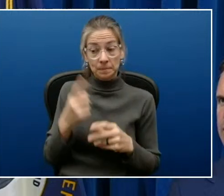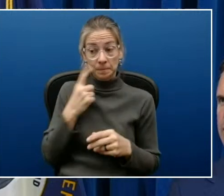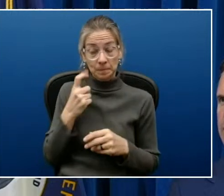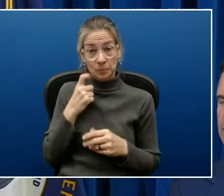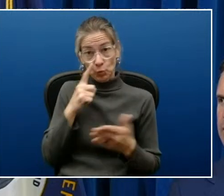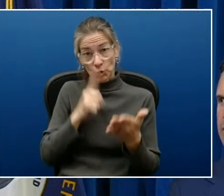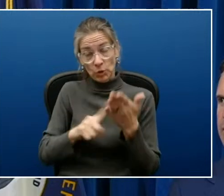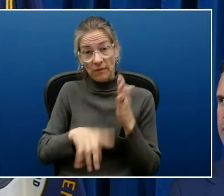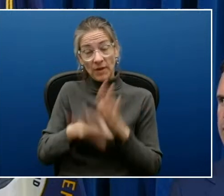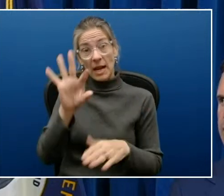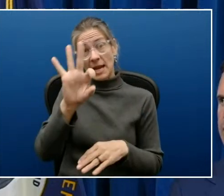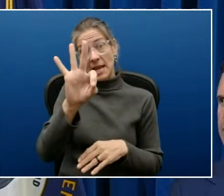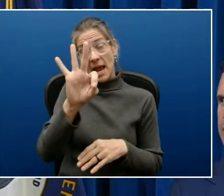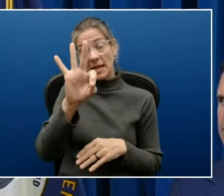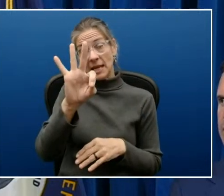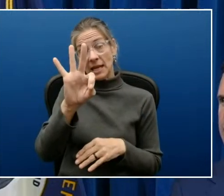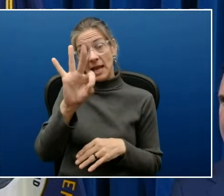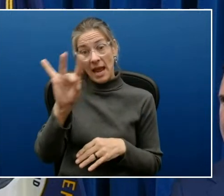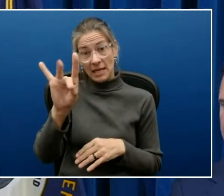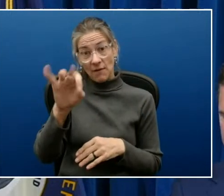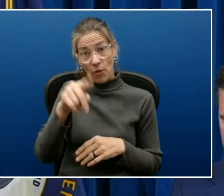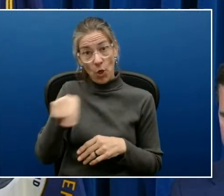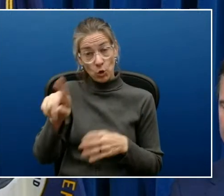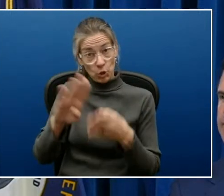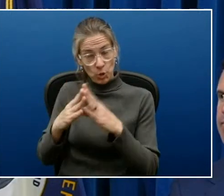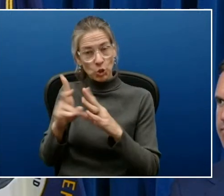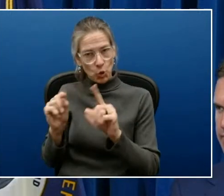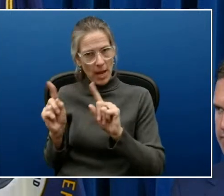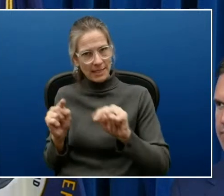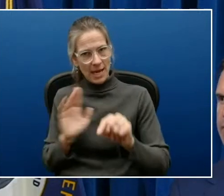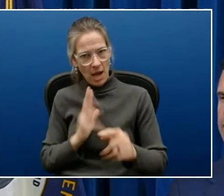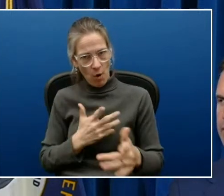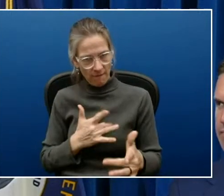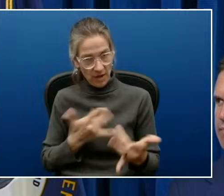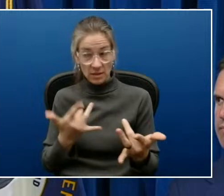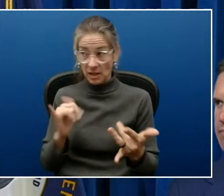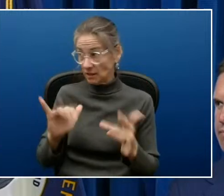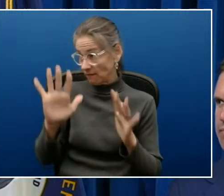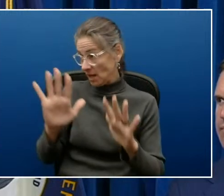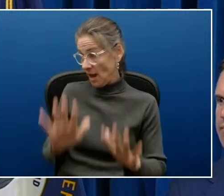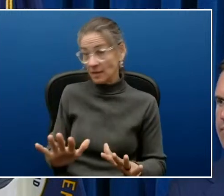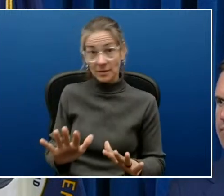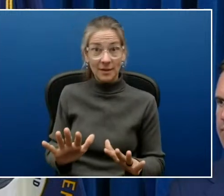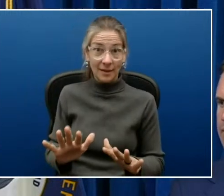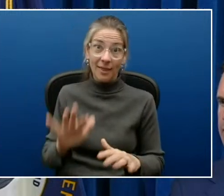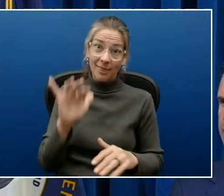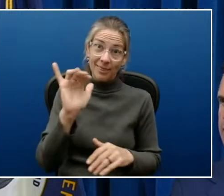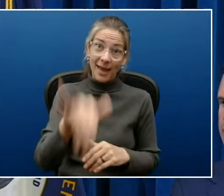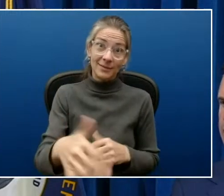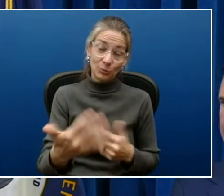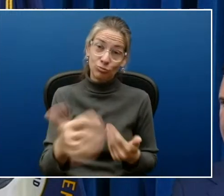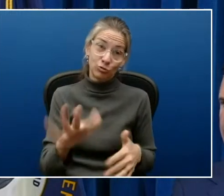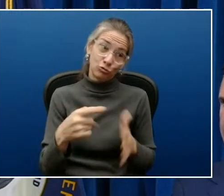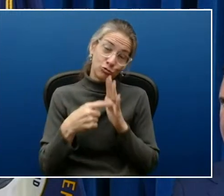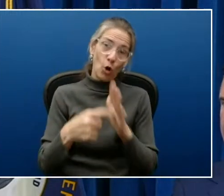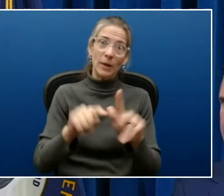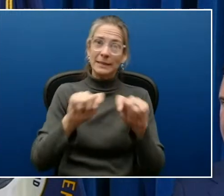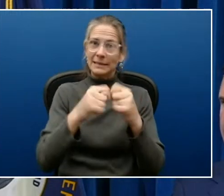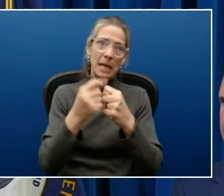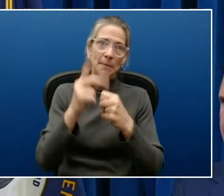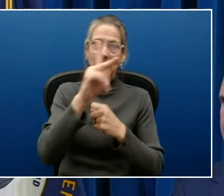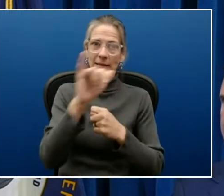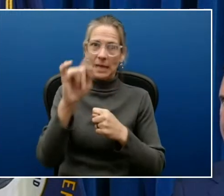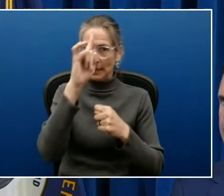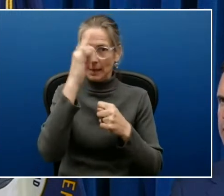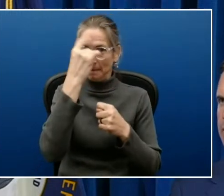those communities attend all of our events, which is fantastic, which really does spout that Team Kentucky mentality. And that's